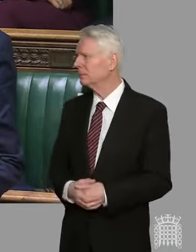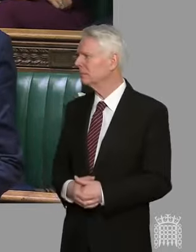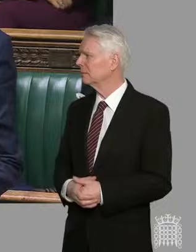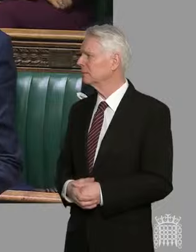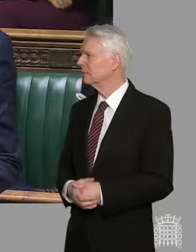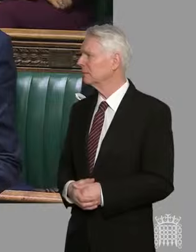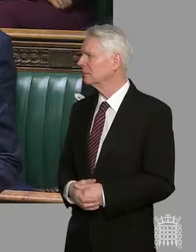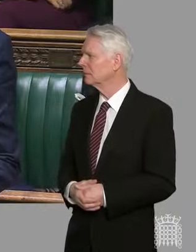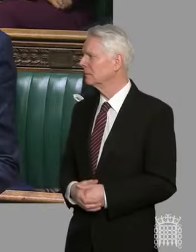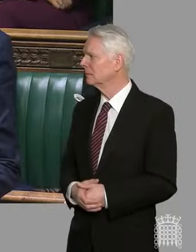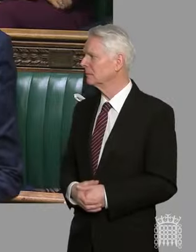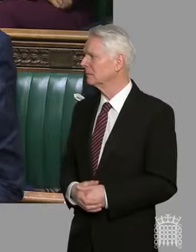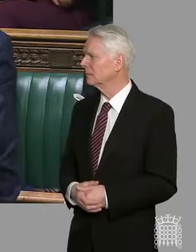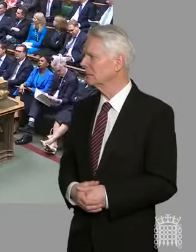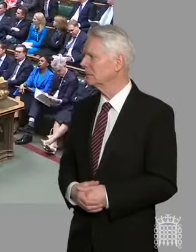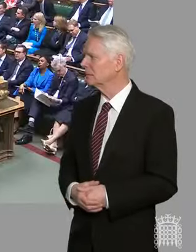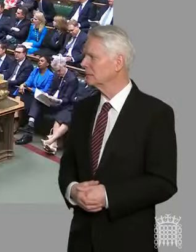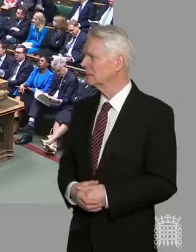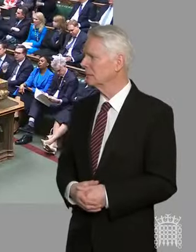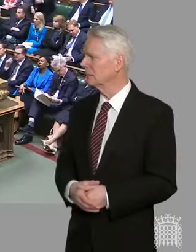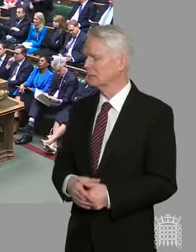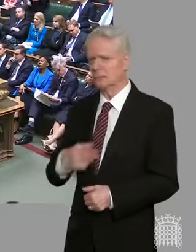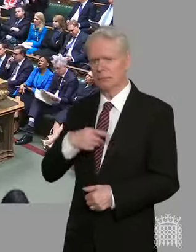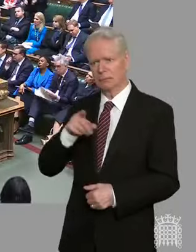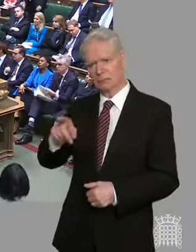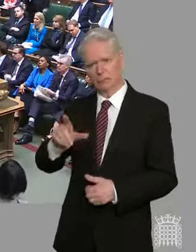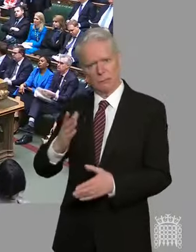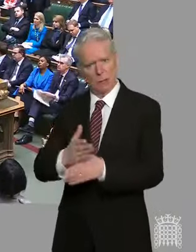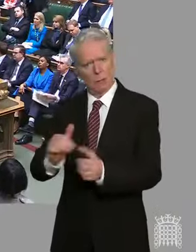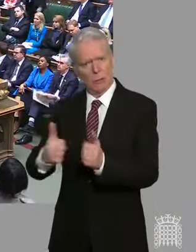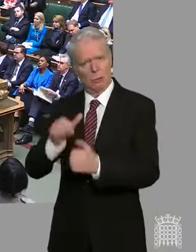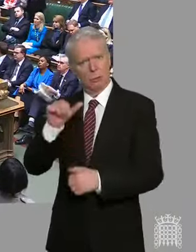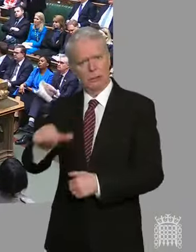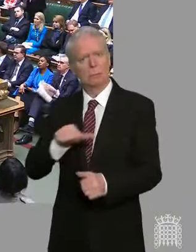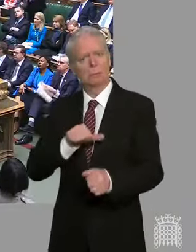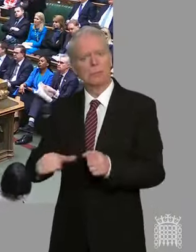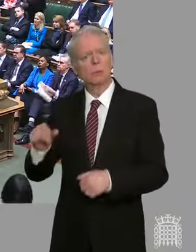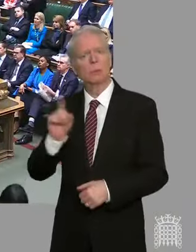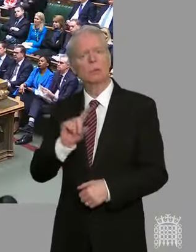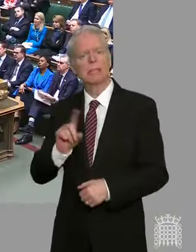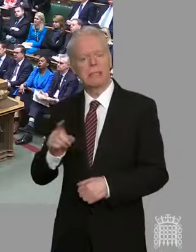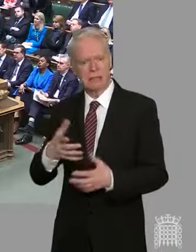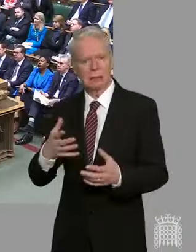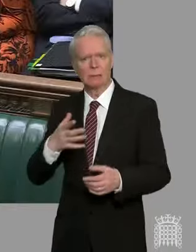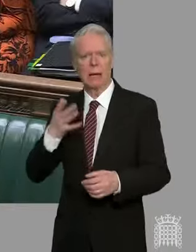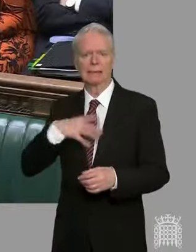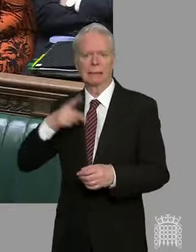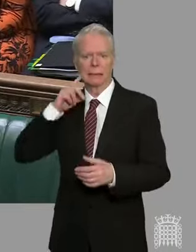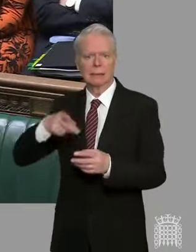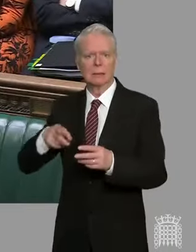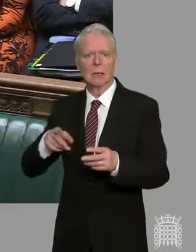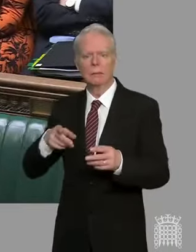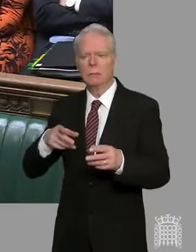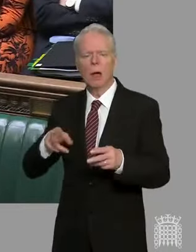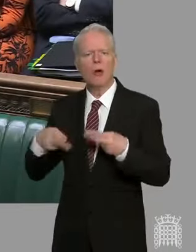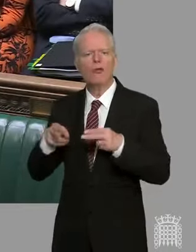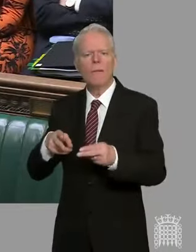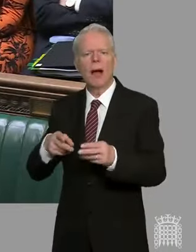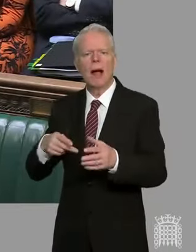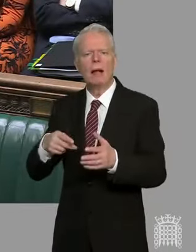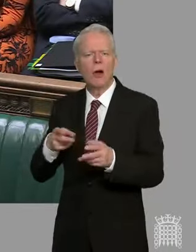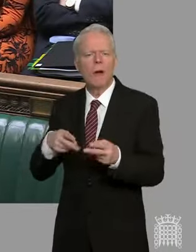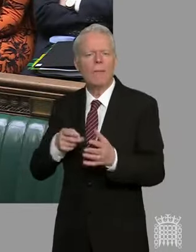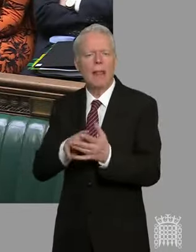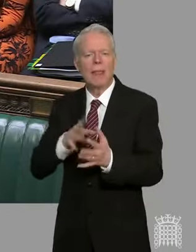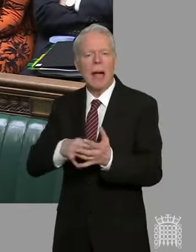strategic infrastructure, which it really is? Prime Minister. Well, I know the honourable member has raised this issue before, and it's obviously an important issue